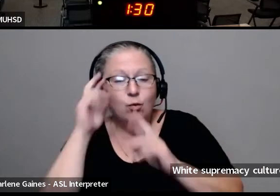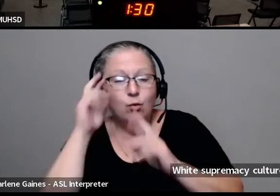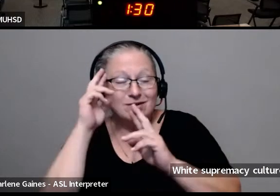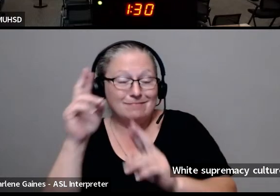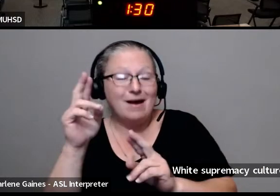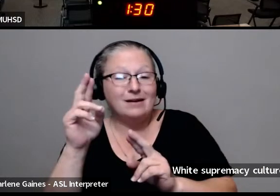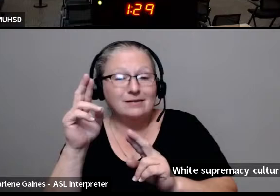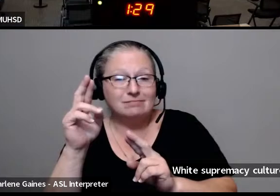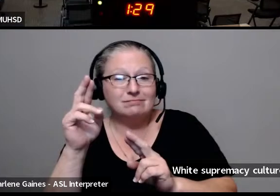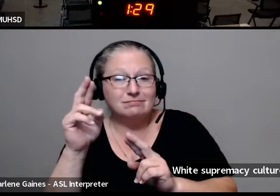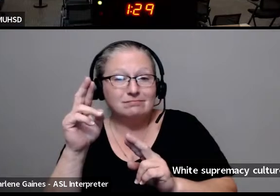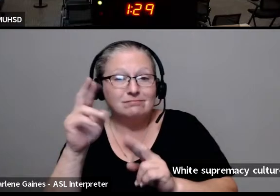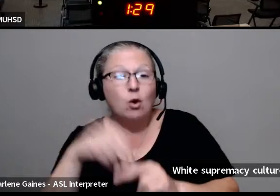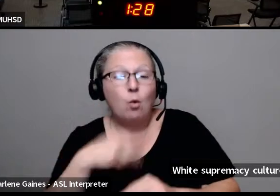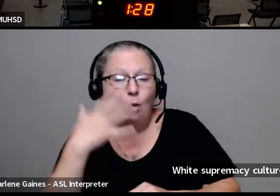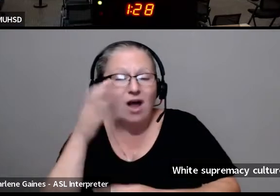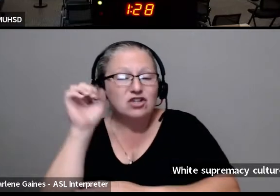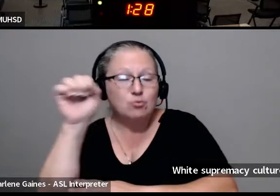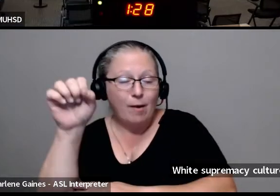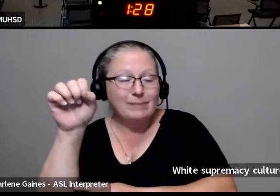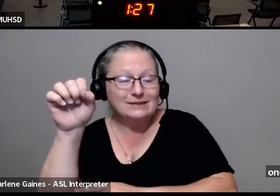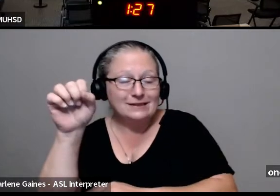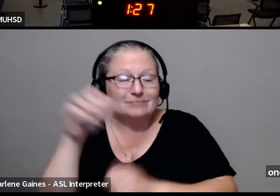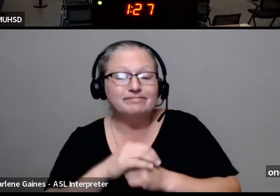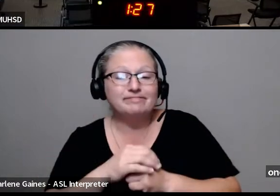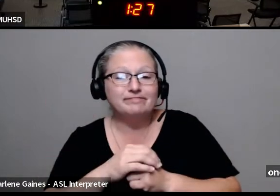respect white supremacy.